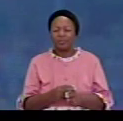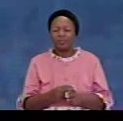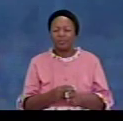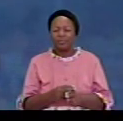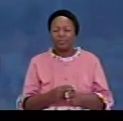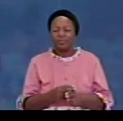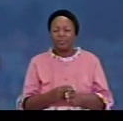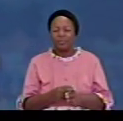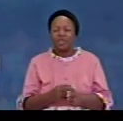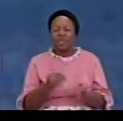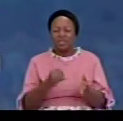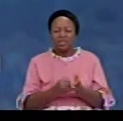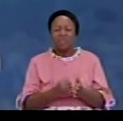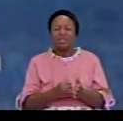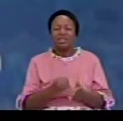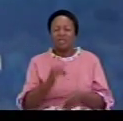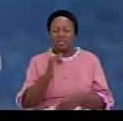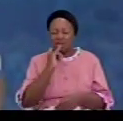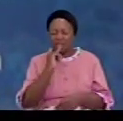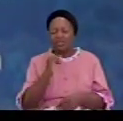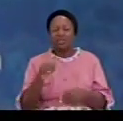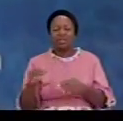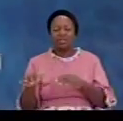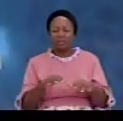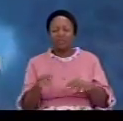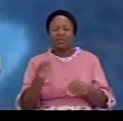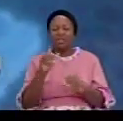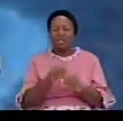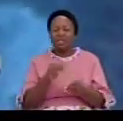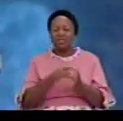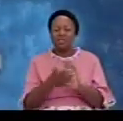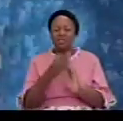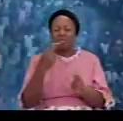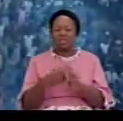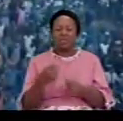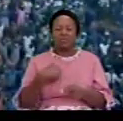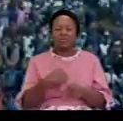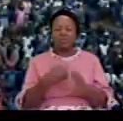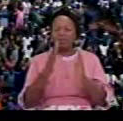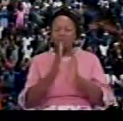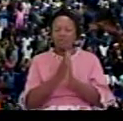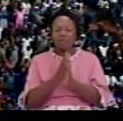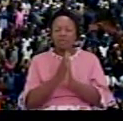It's done. In Jesus' name we pray.